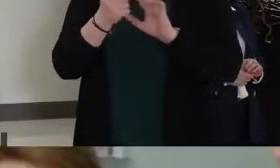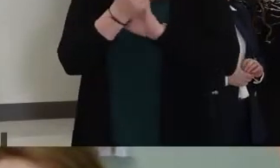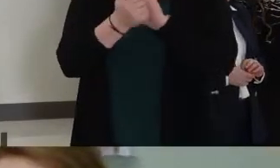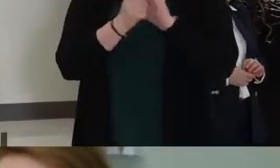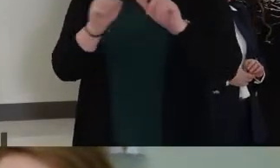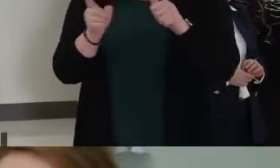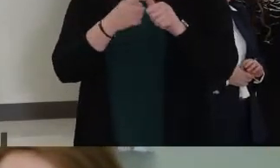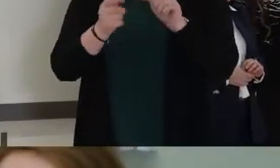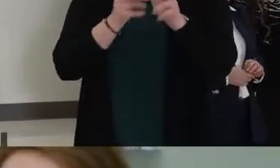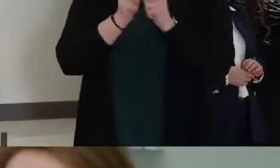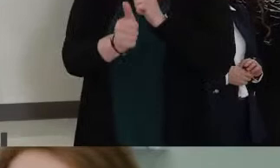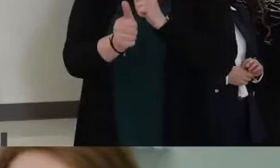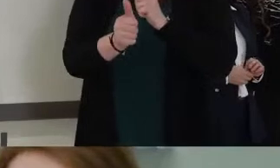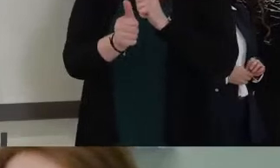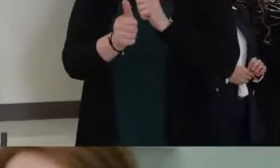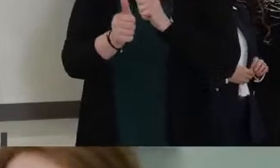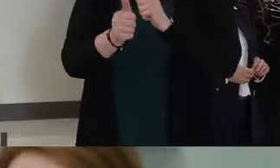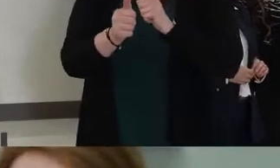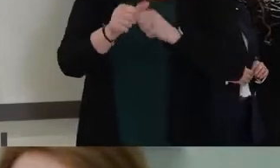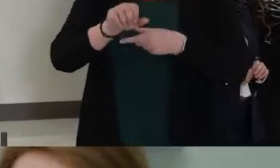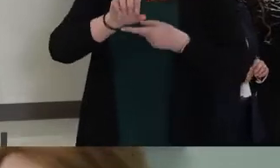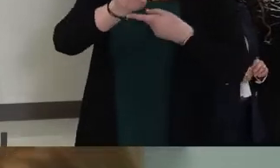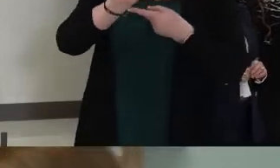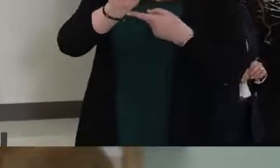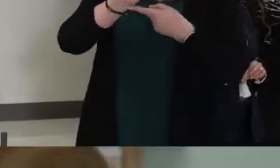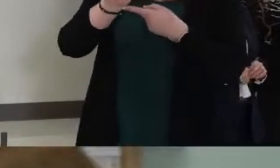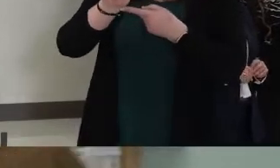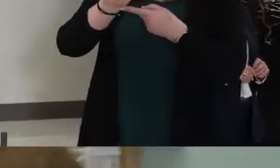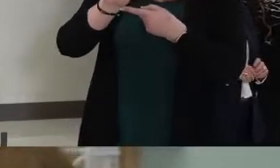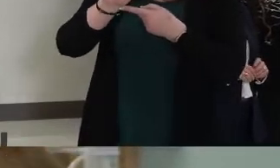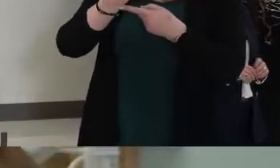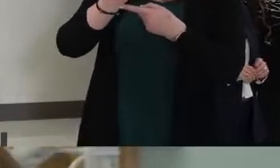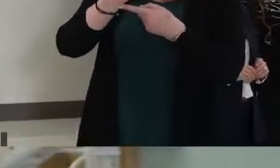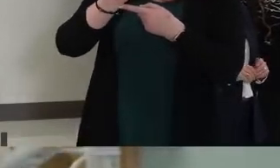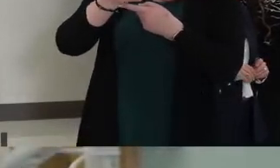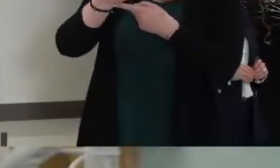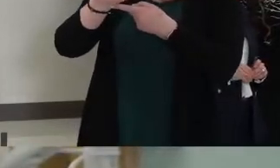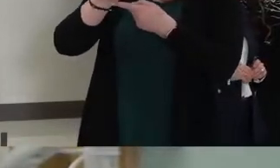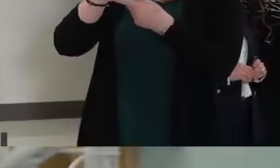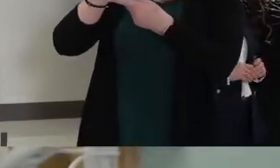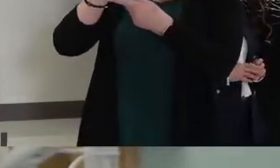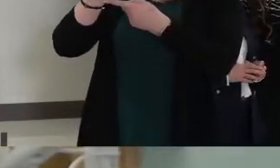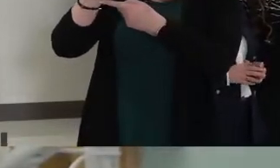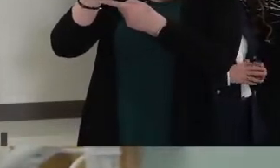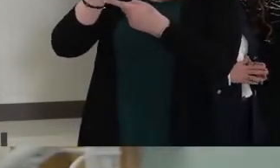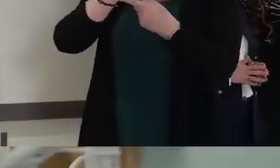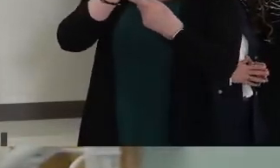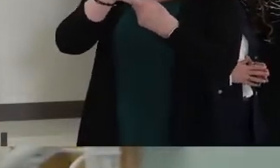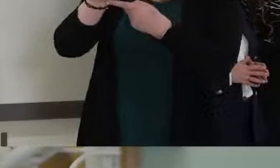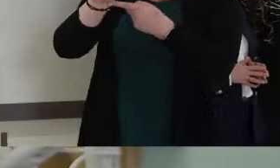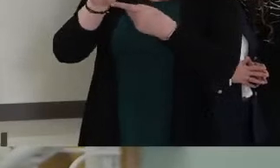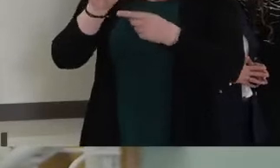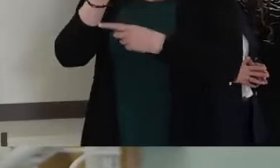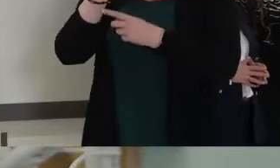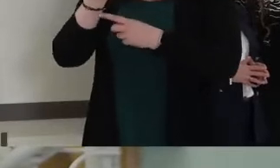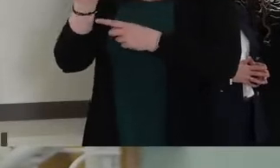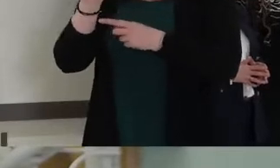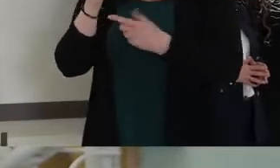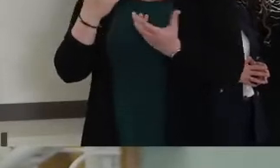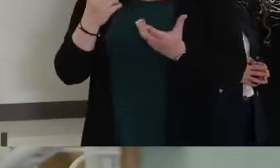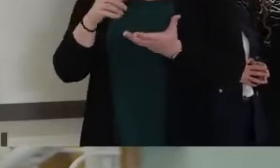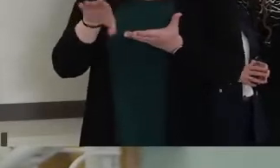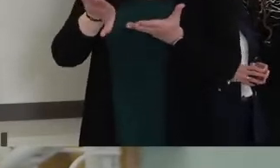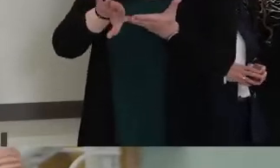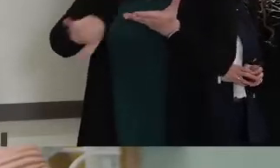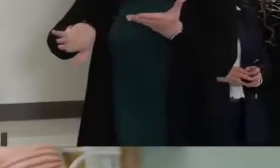first passed, I think substance use disorders were left out for reasons that today